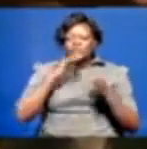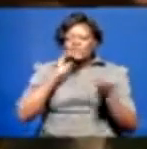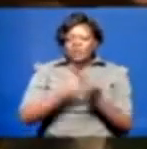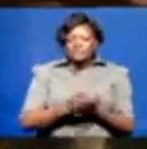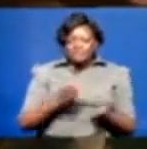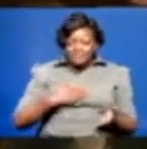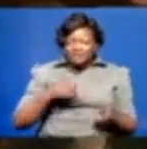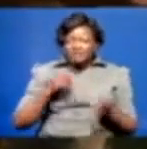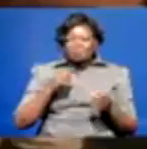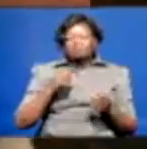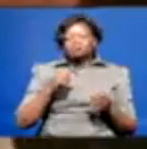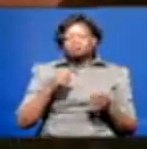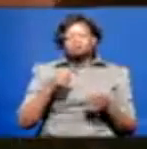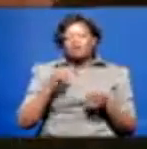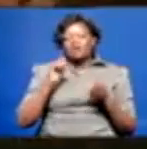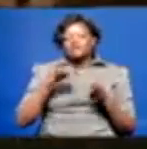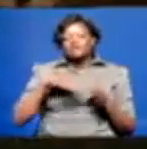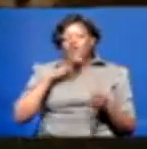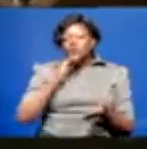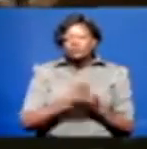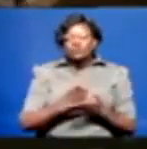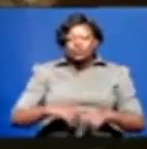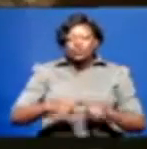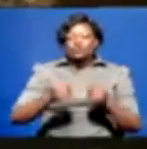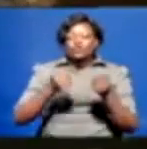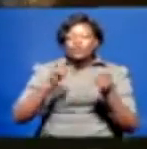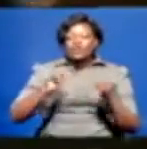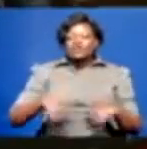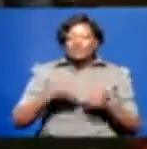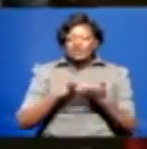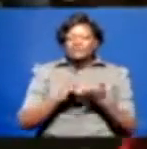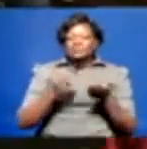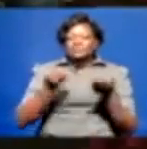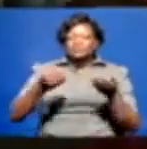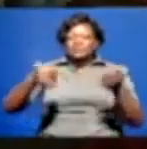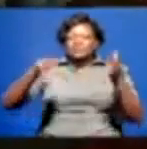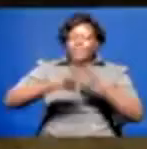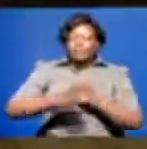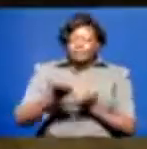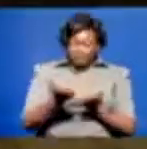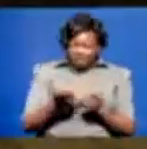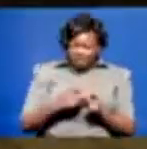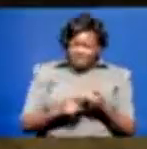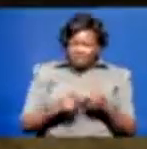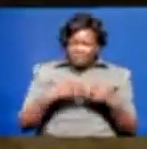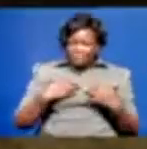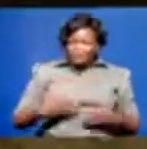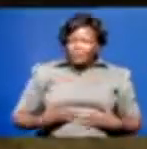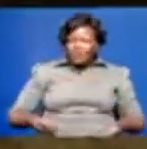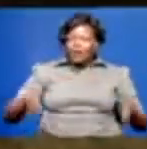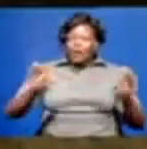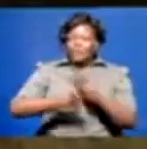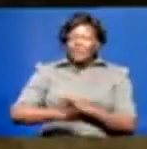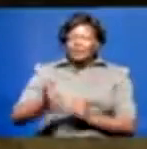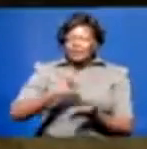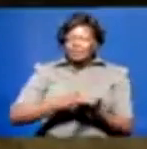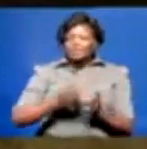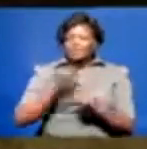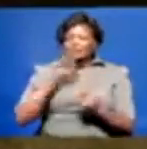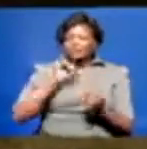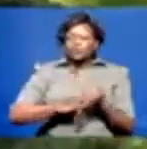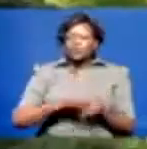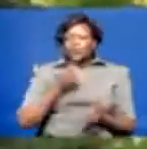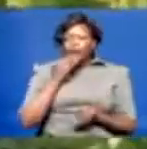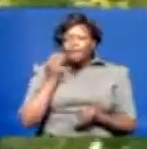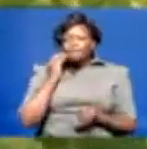On the same day, a burial service was held. The remains of Saulo Muchendo were reburied at his first wife's home. A